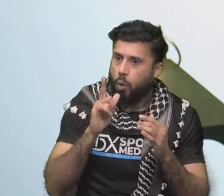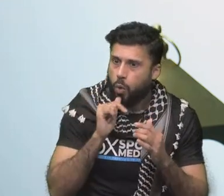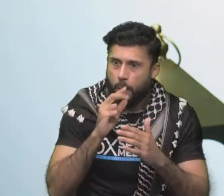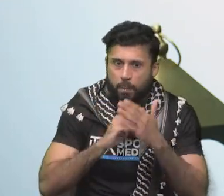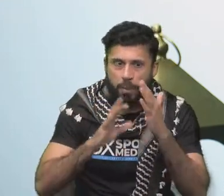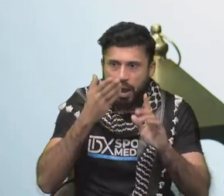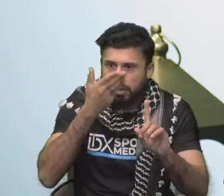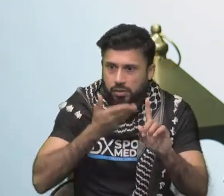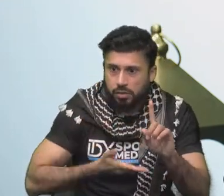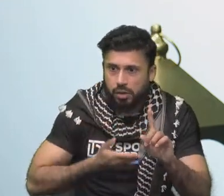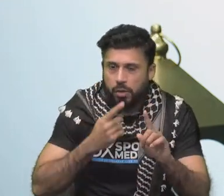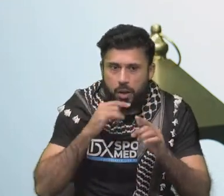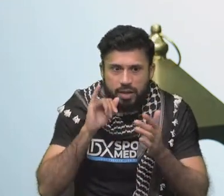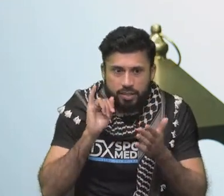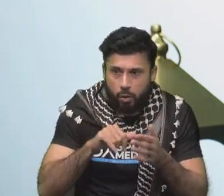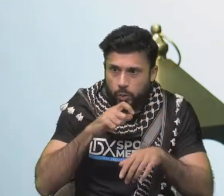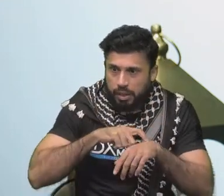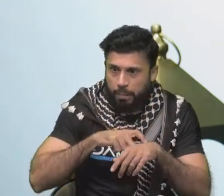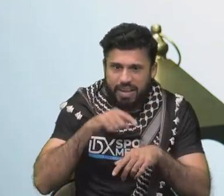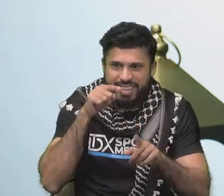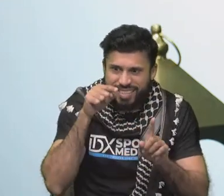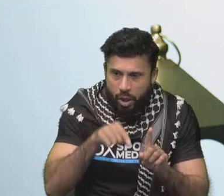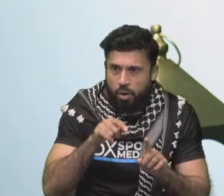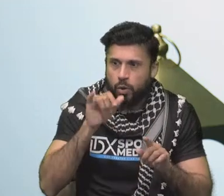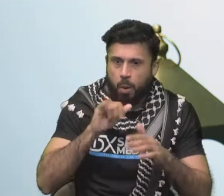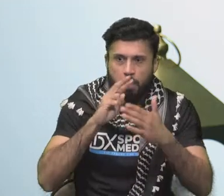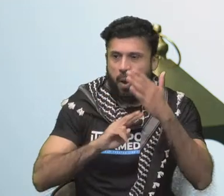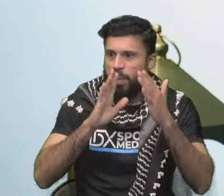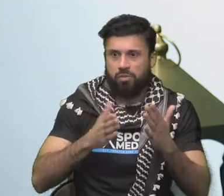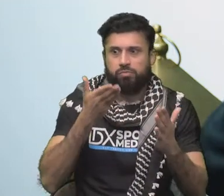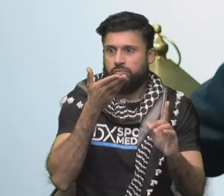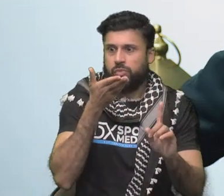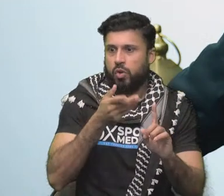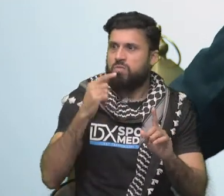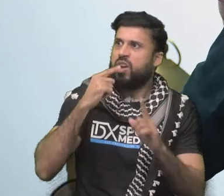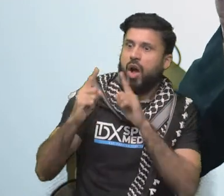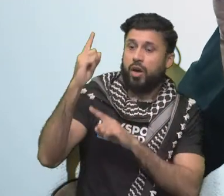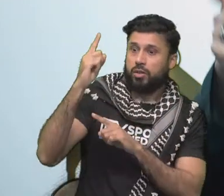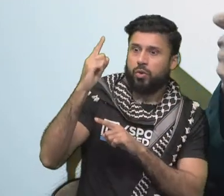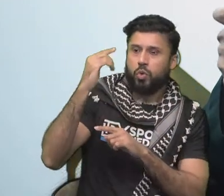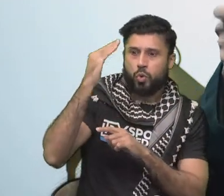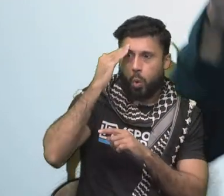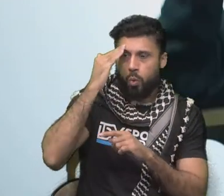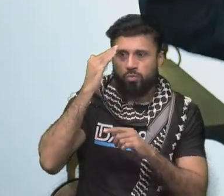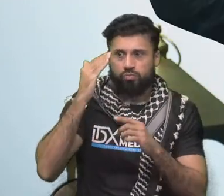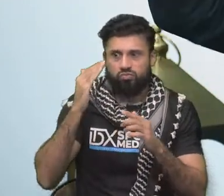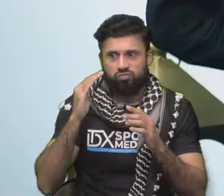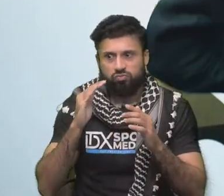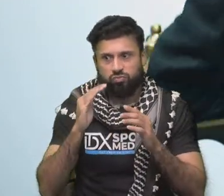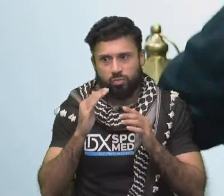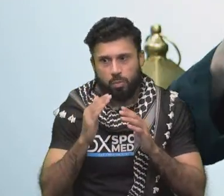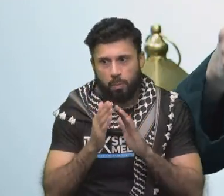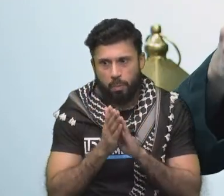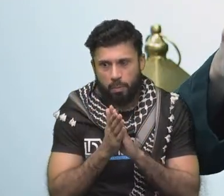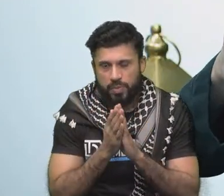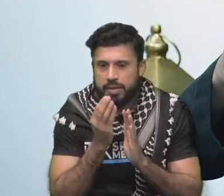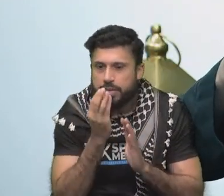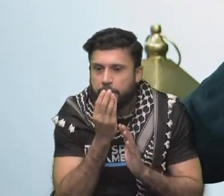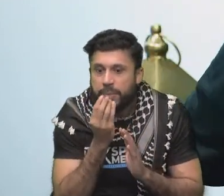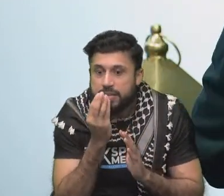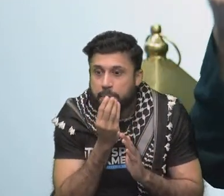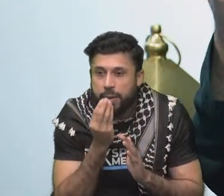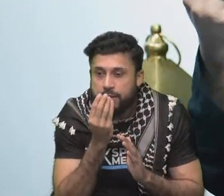given comprehensiveness. He is the Prophet of Allah. That's divine. For him to be able to quickly say that, that's something coming from the